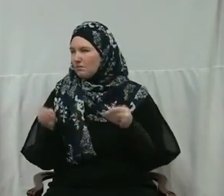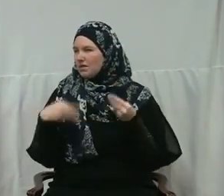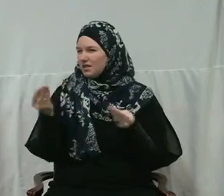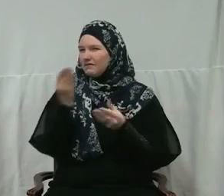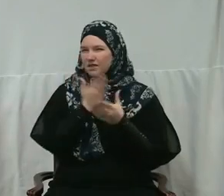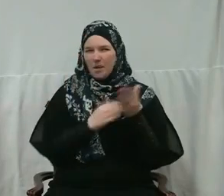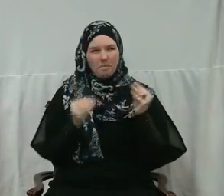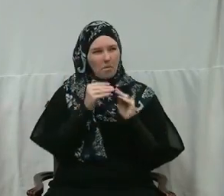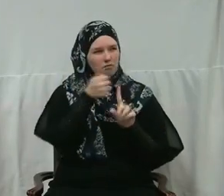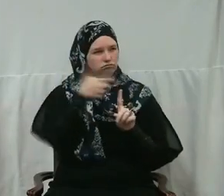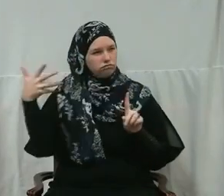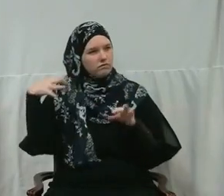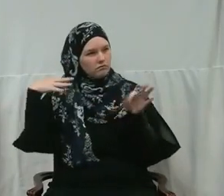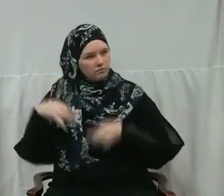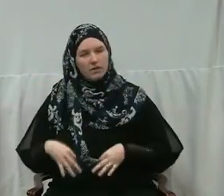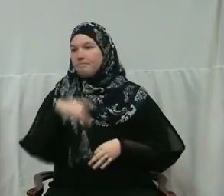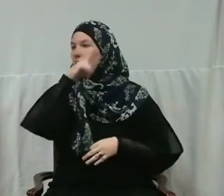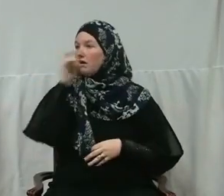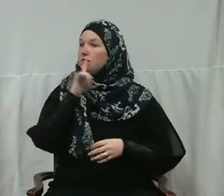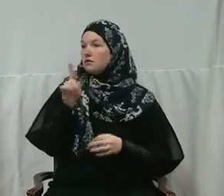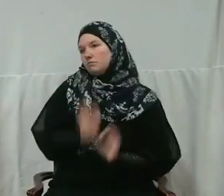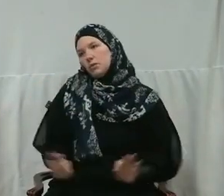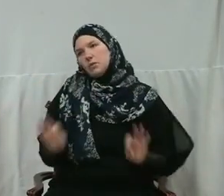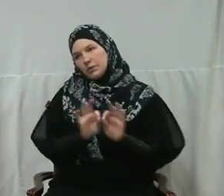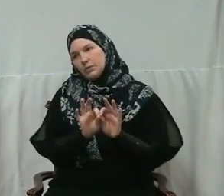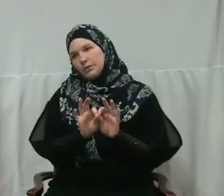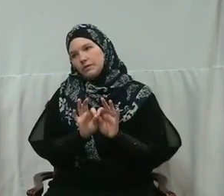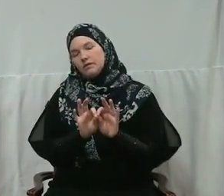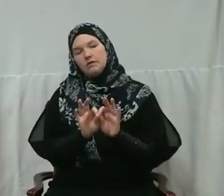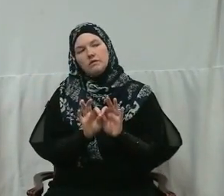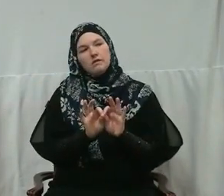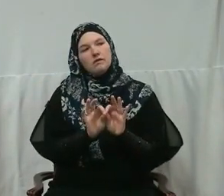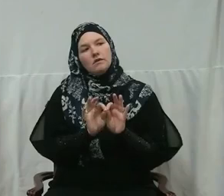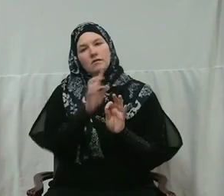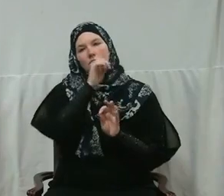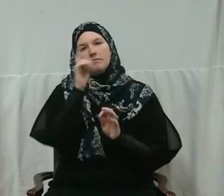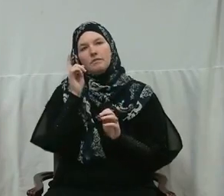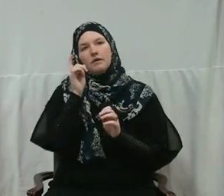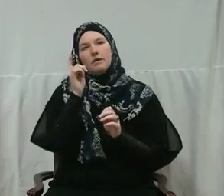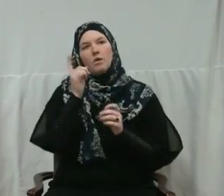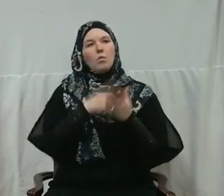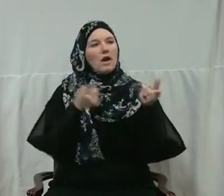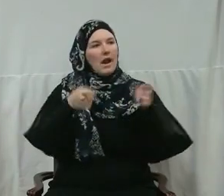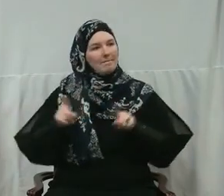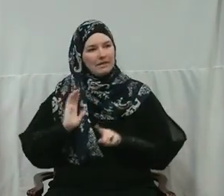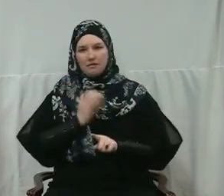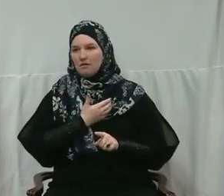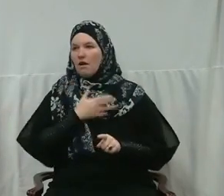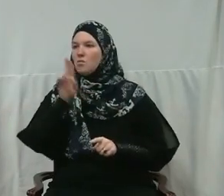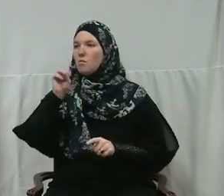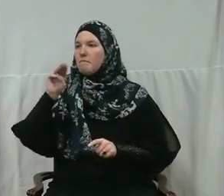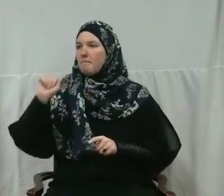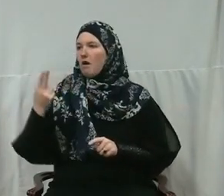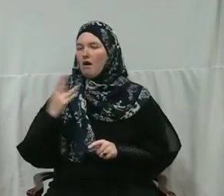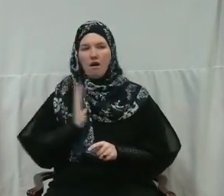extensive explanation because it does matter to much of what is going on in our ummah today.